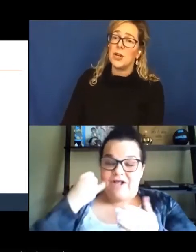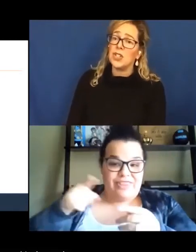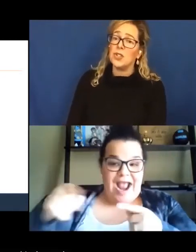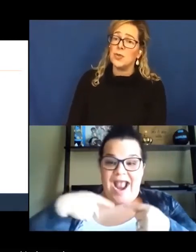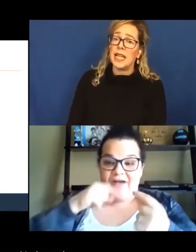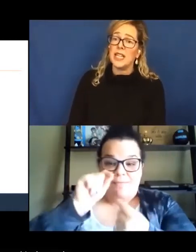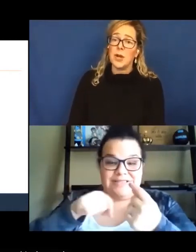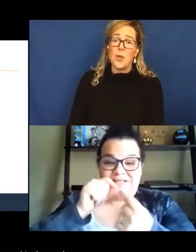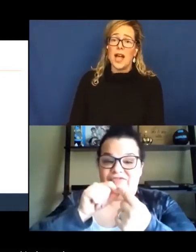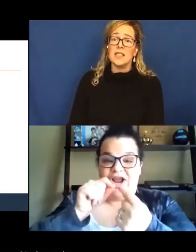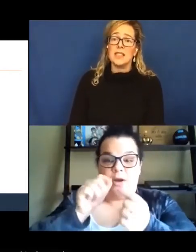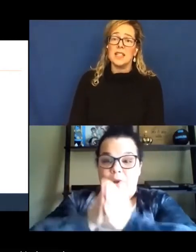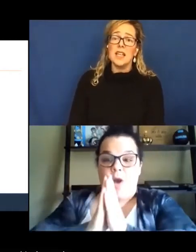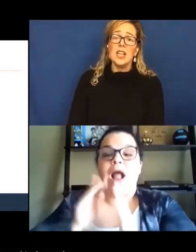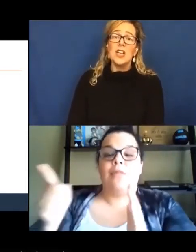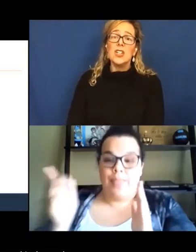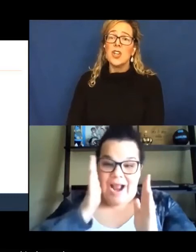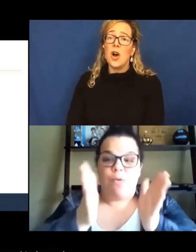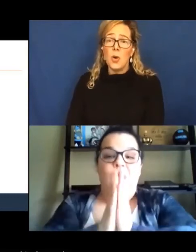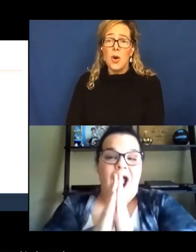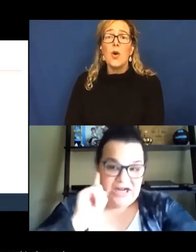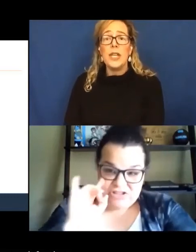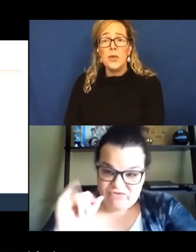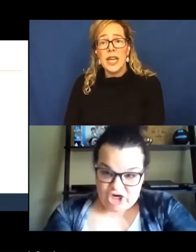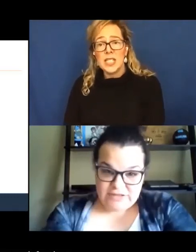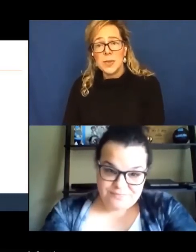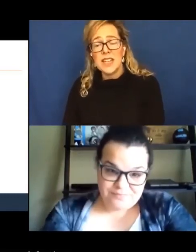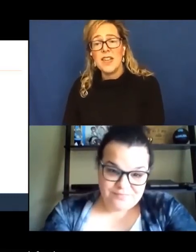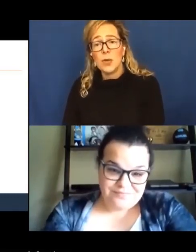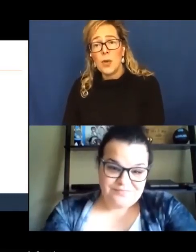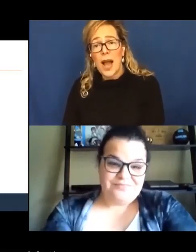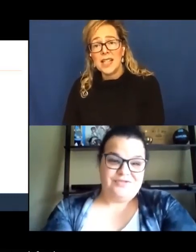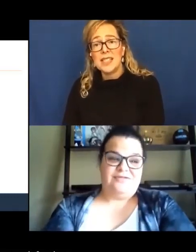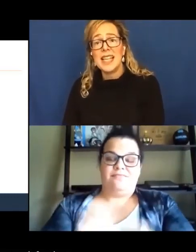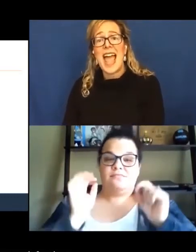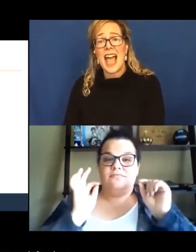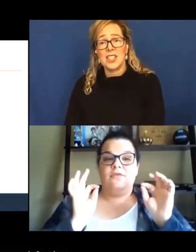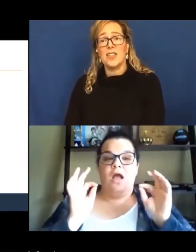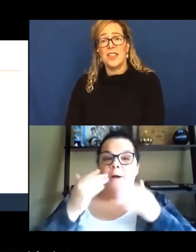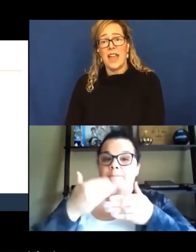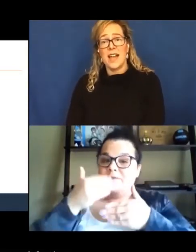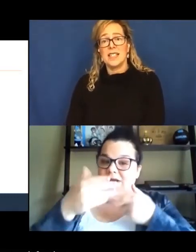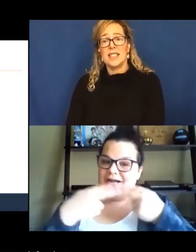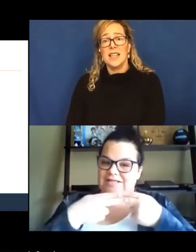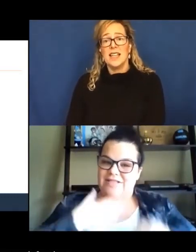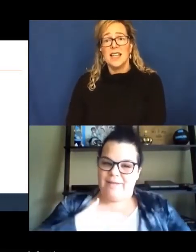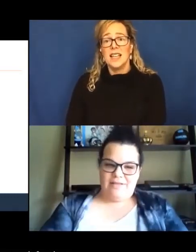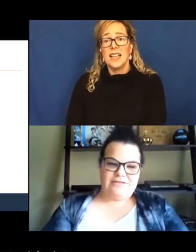depends on the person who's making the request. So when you get a specific request, ask for